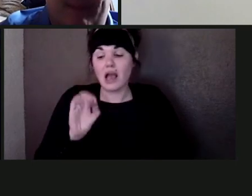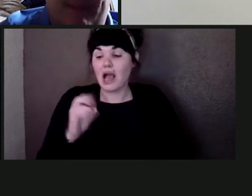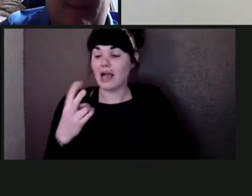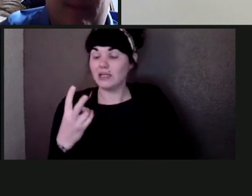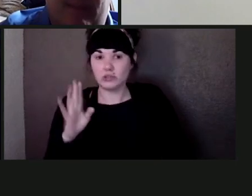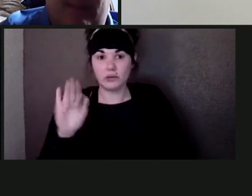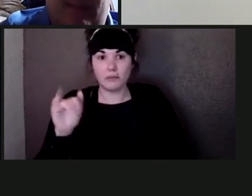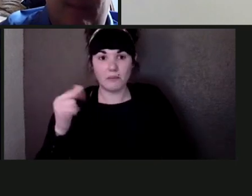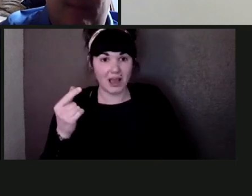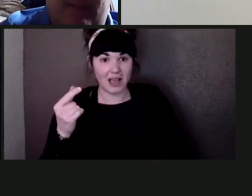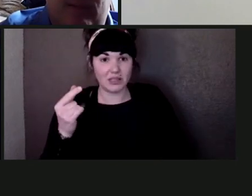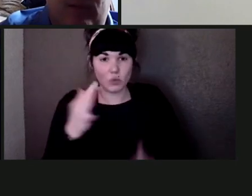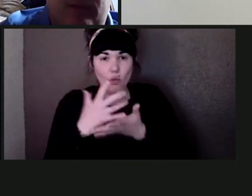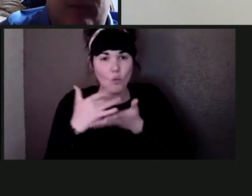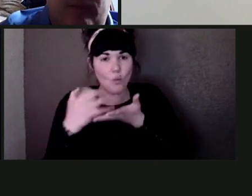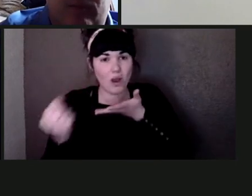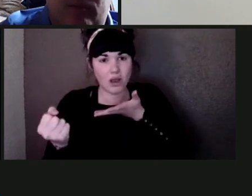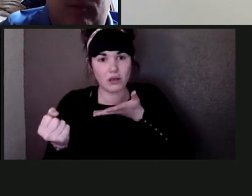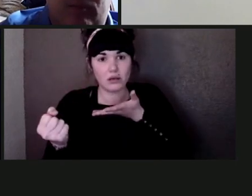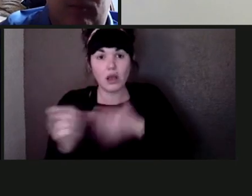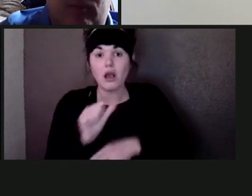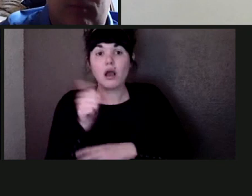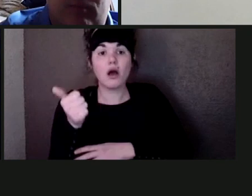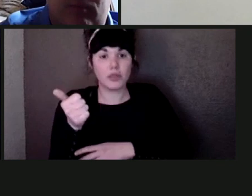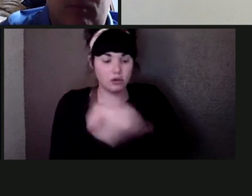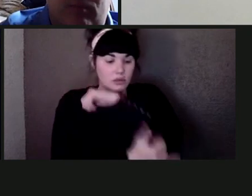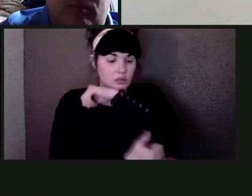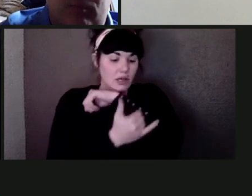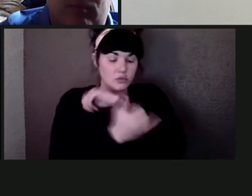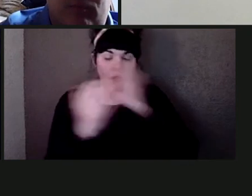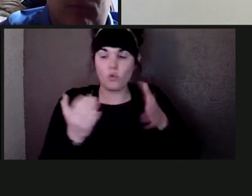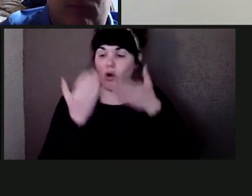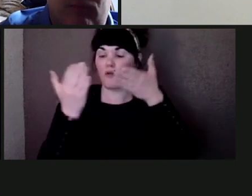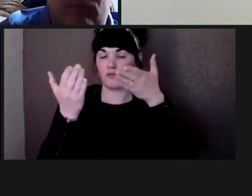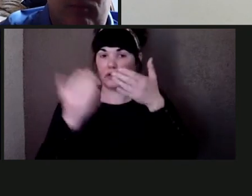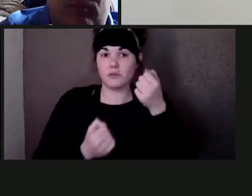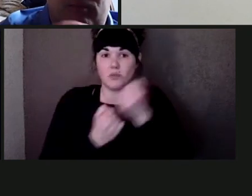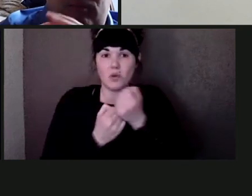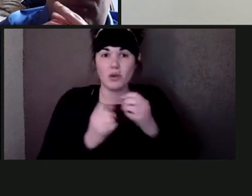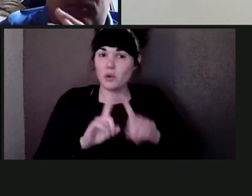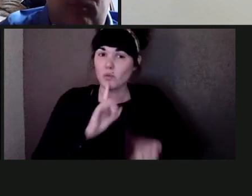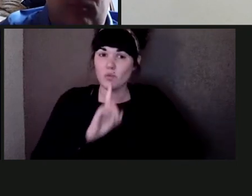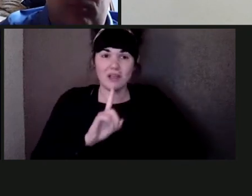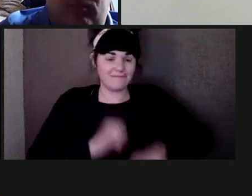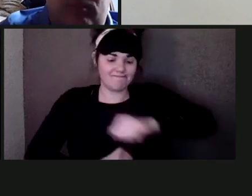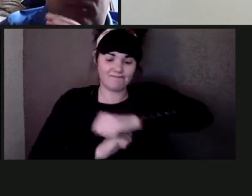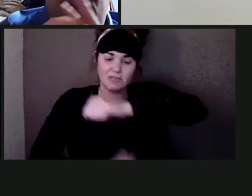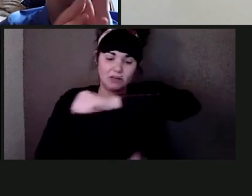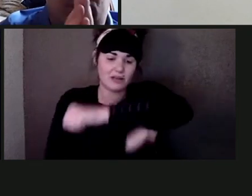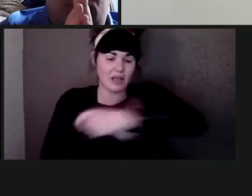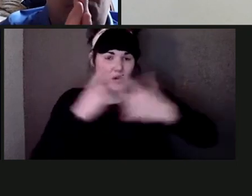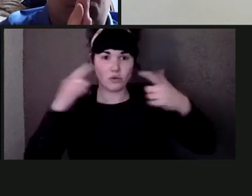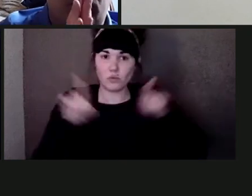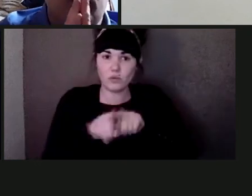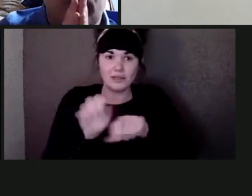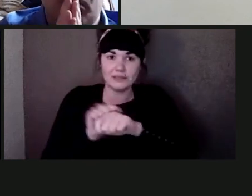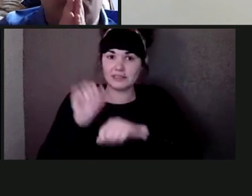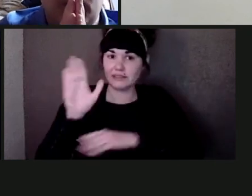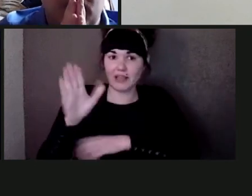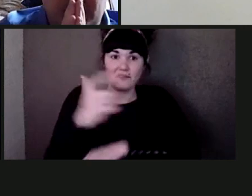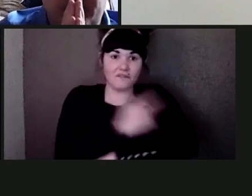other countries have been offering support, but really the cornerstone I would agree would be vaccinations. It's a race against time between